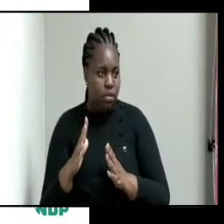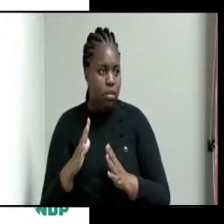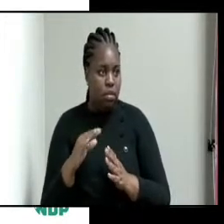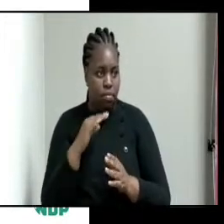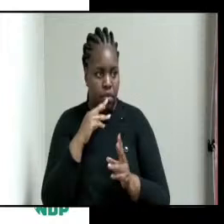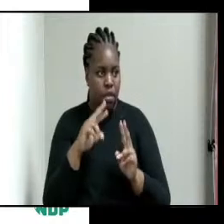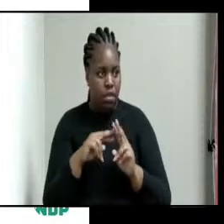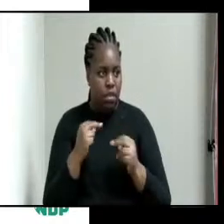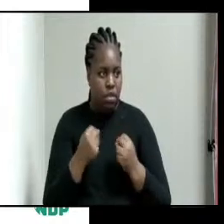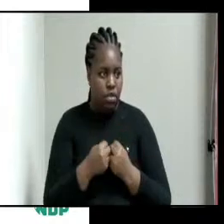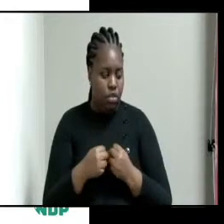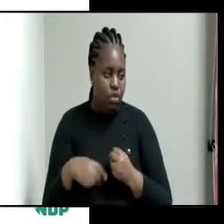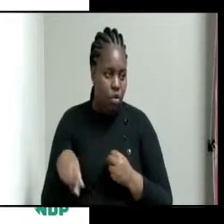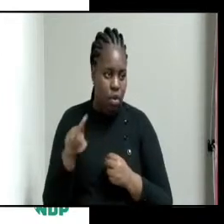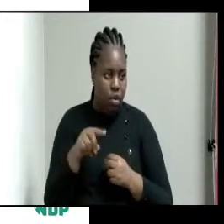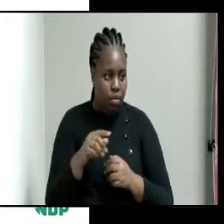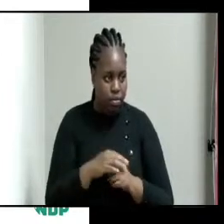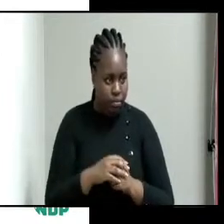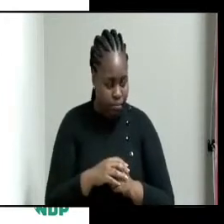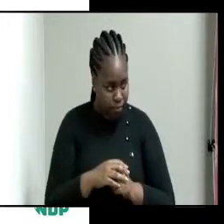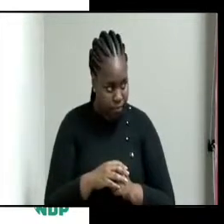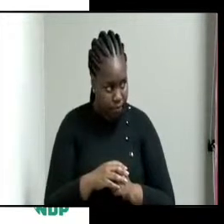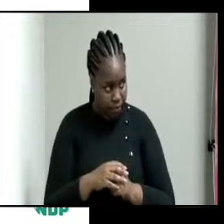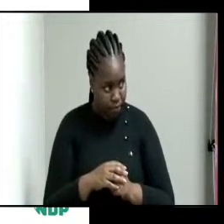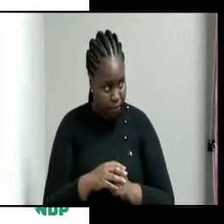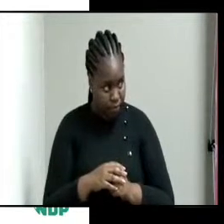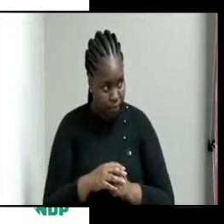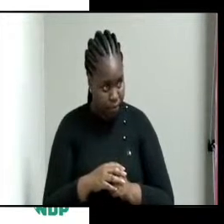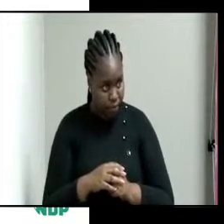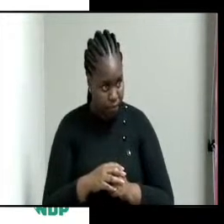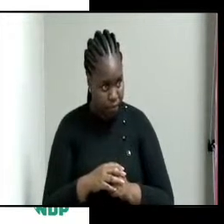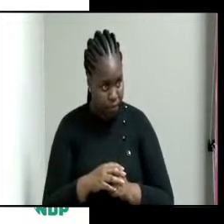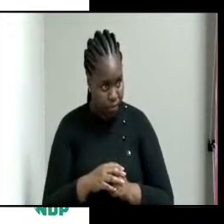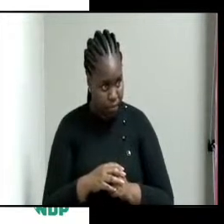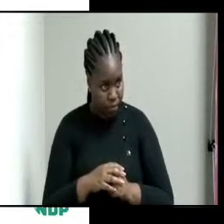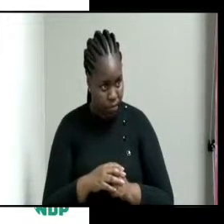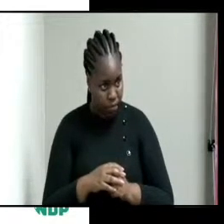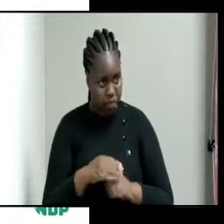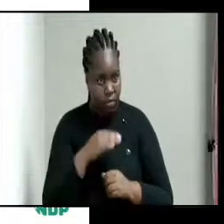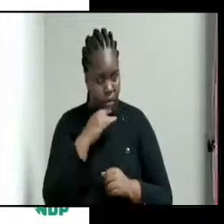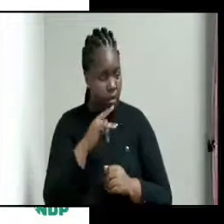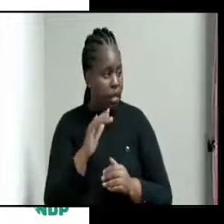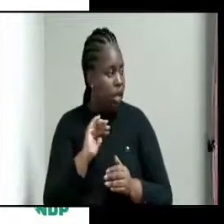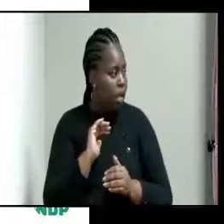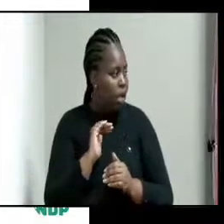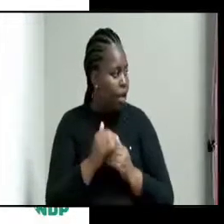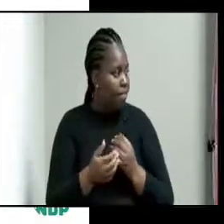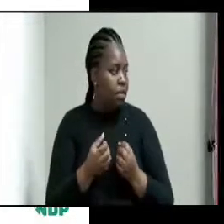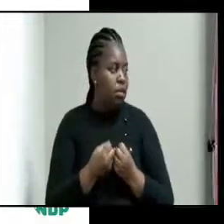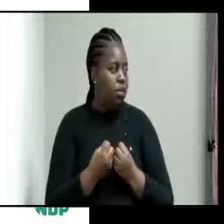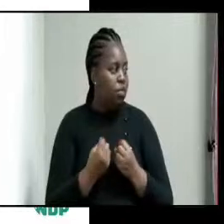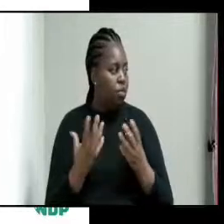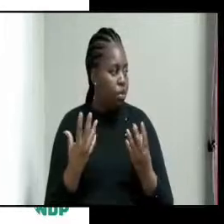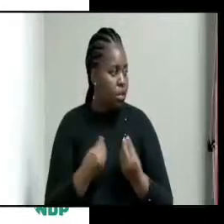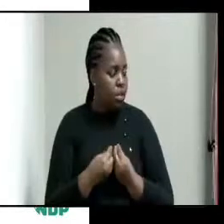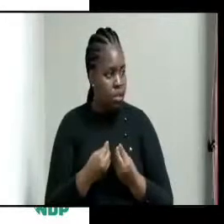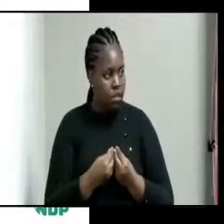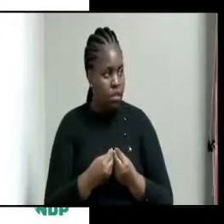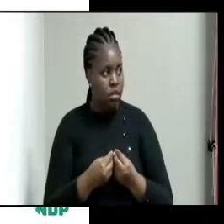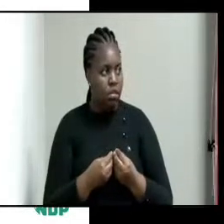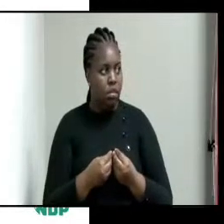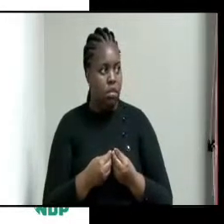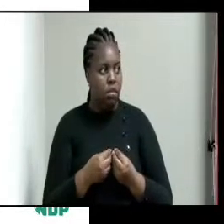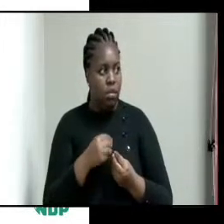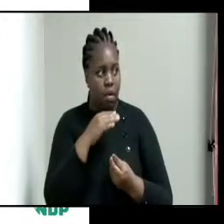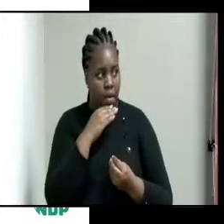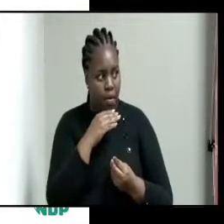whole nation. So the living conditions covered a whole lot of things that include detailed